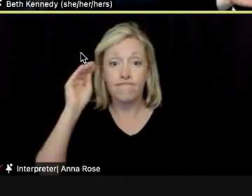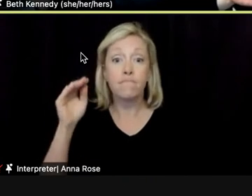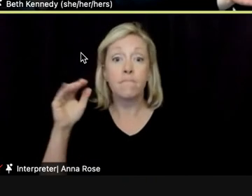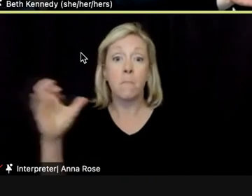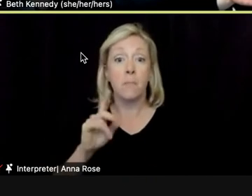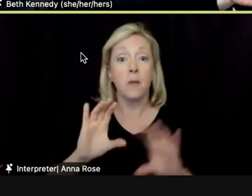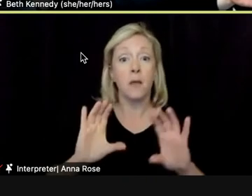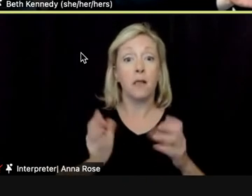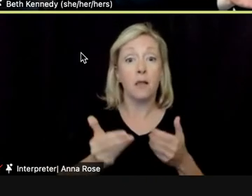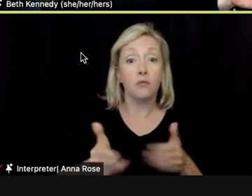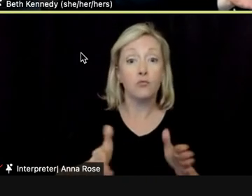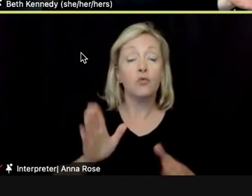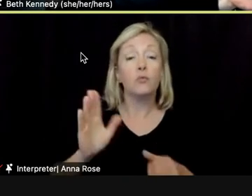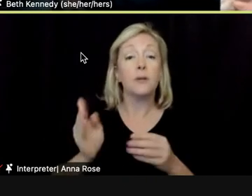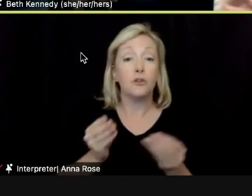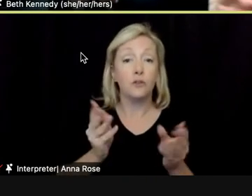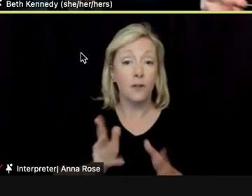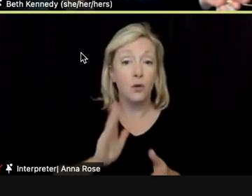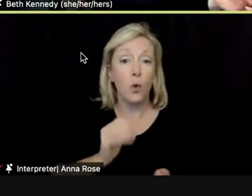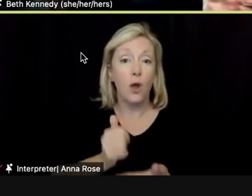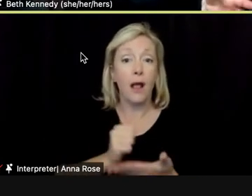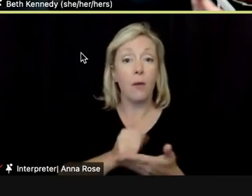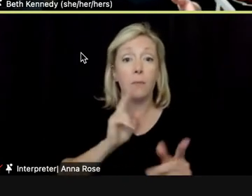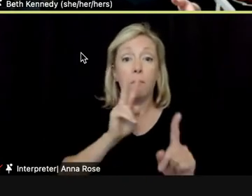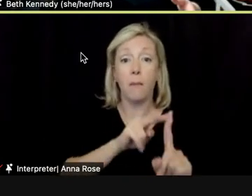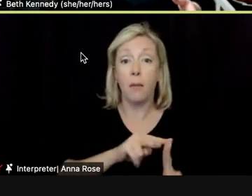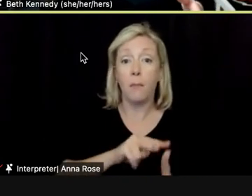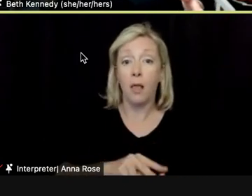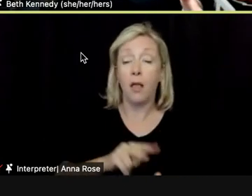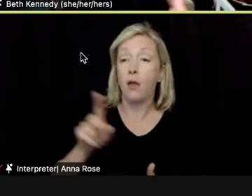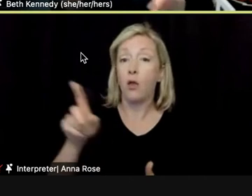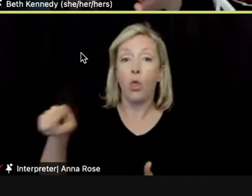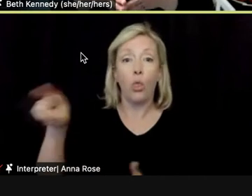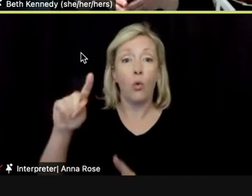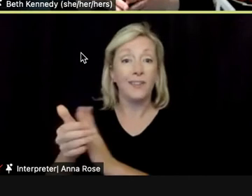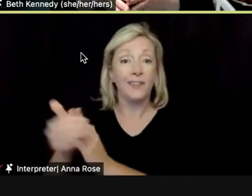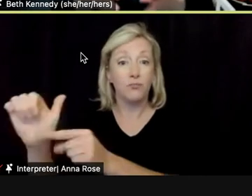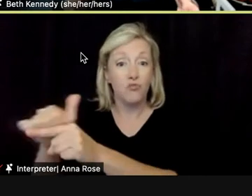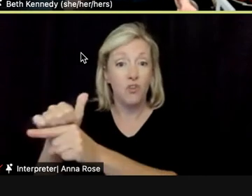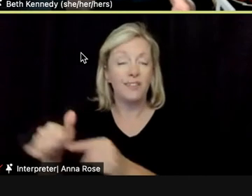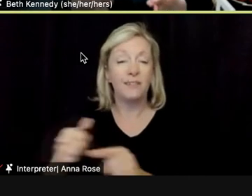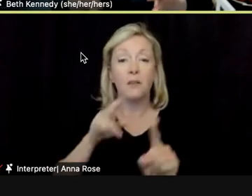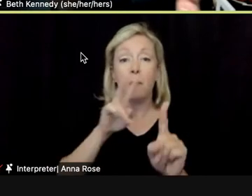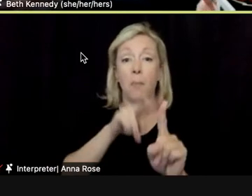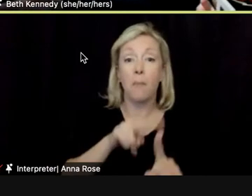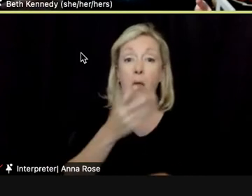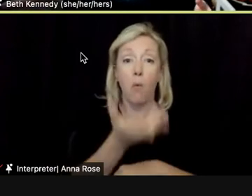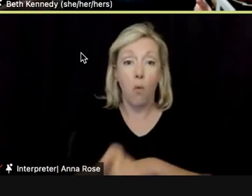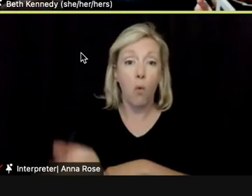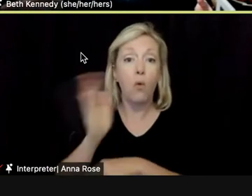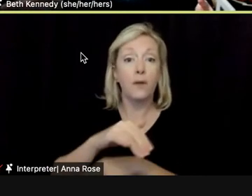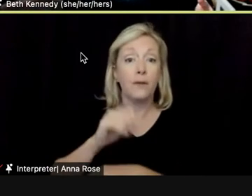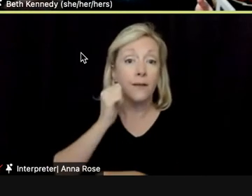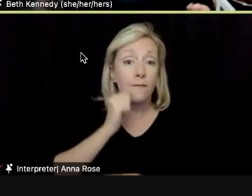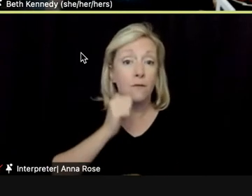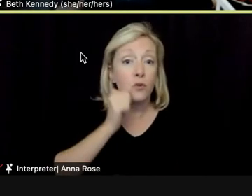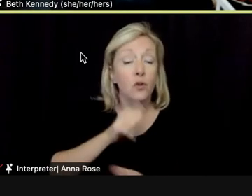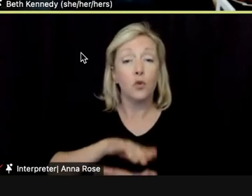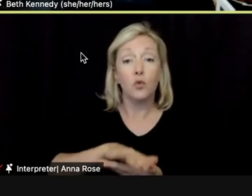skills and all of those important things that are happening throughout all day, every day at